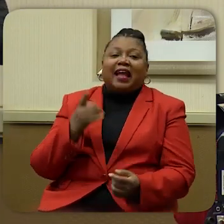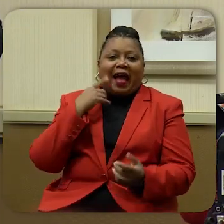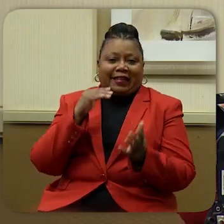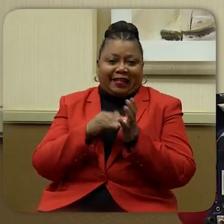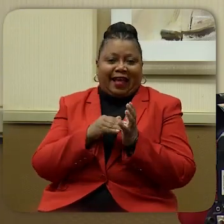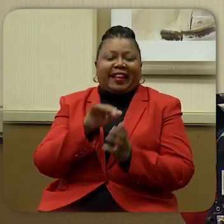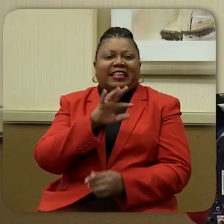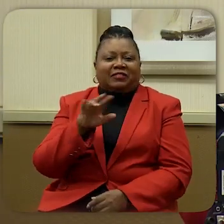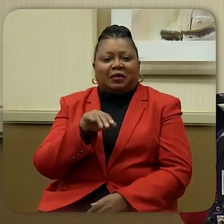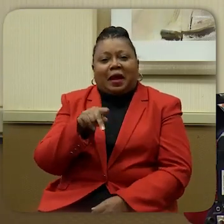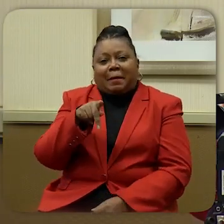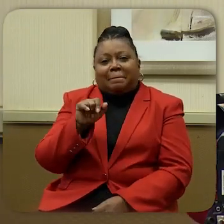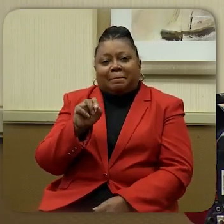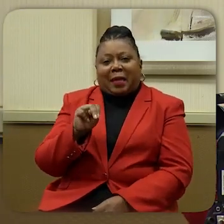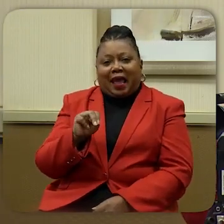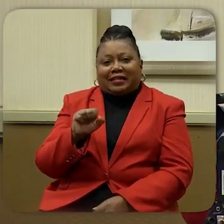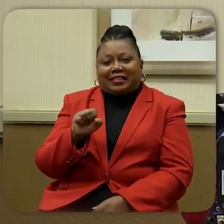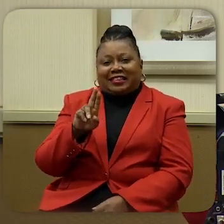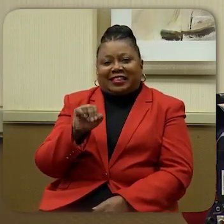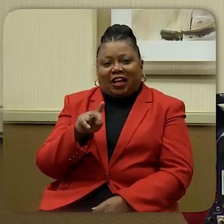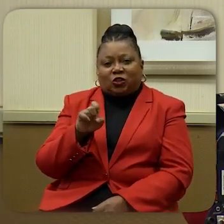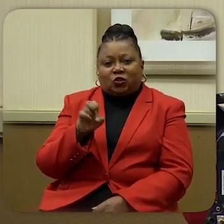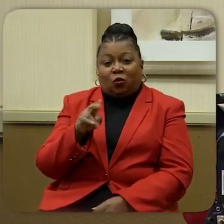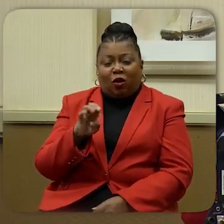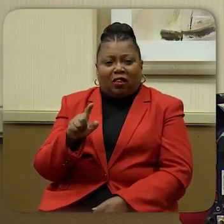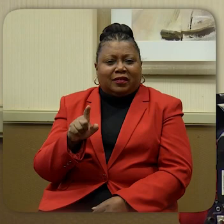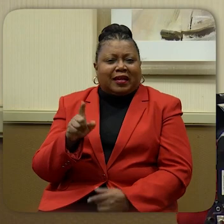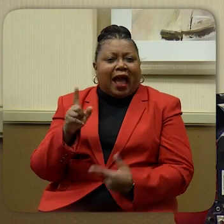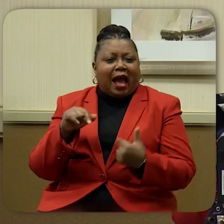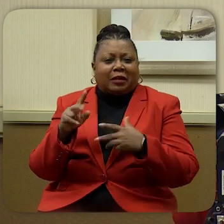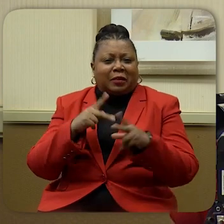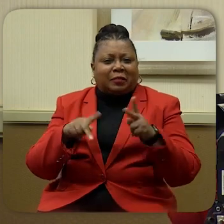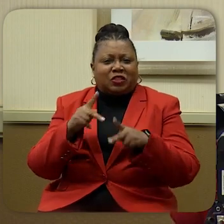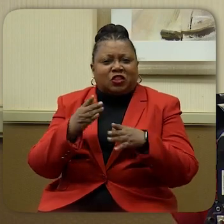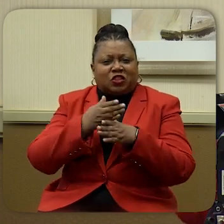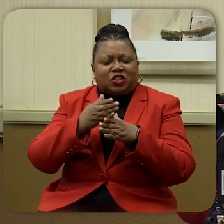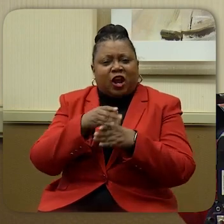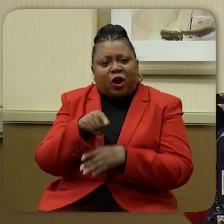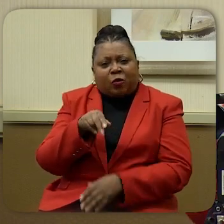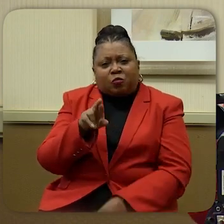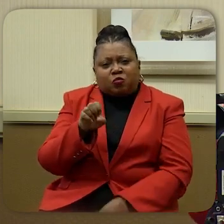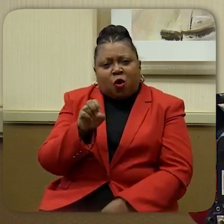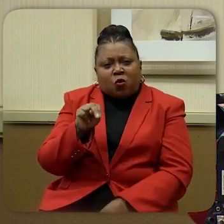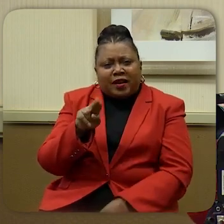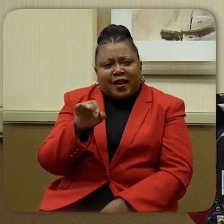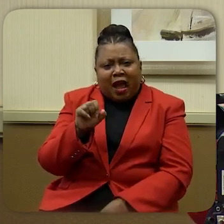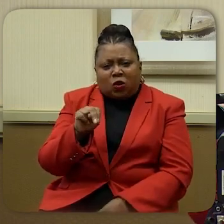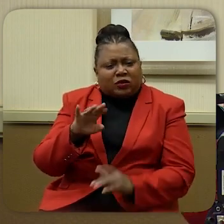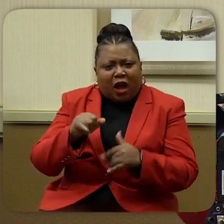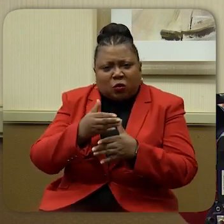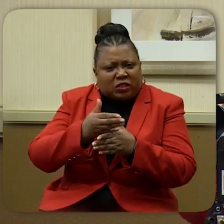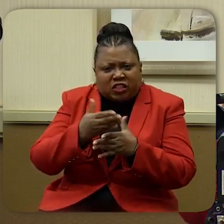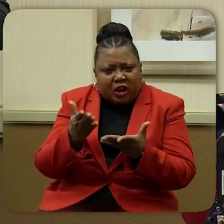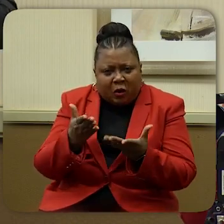Spell that, okay. Spell that one as well. All right, how do people share their pronouns?